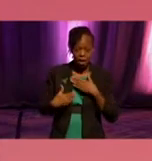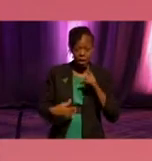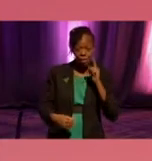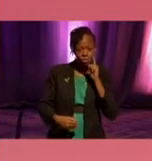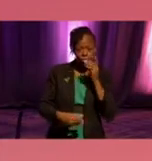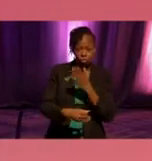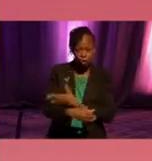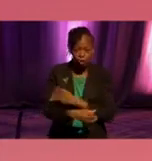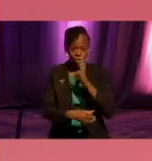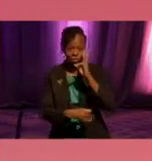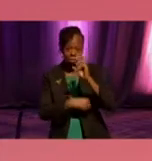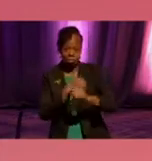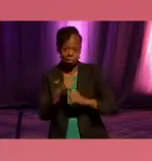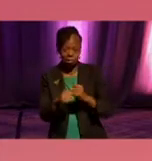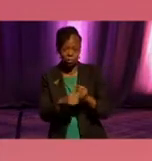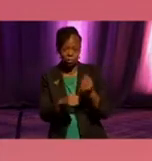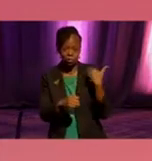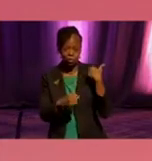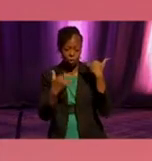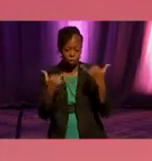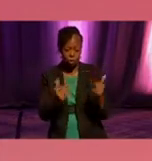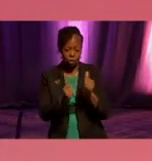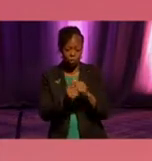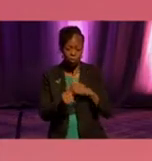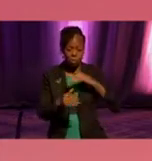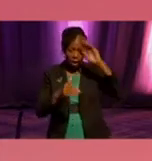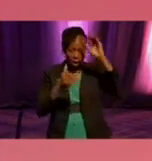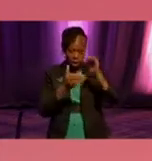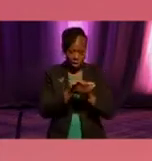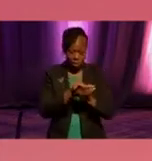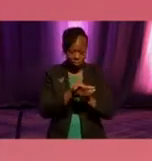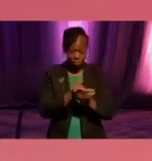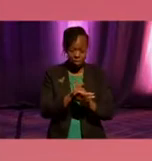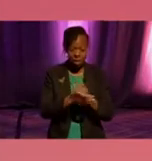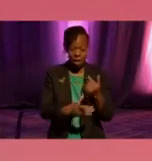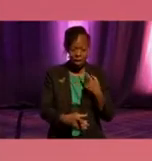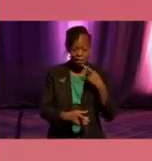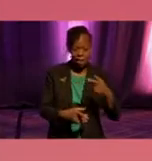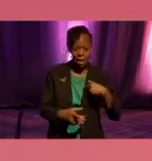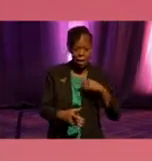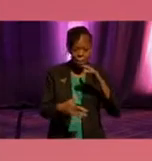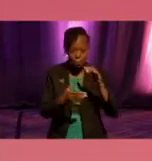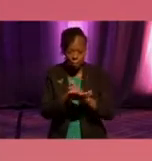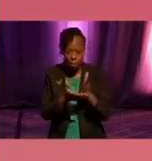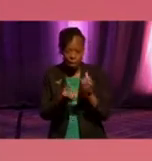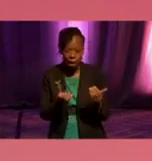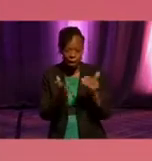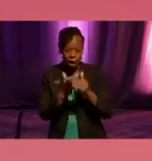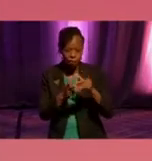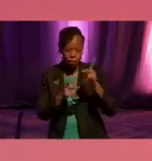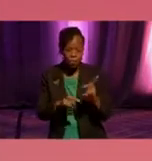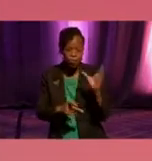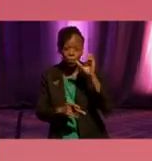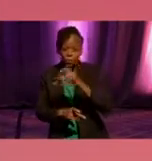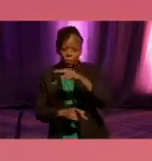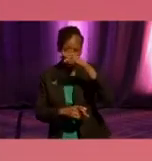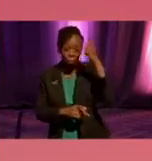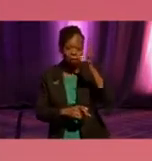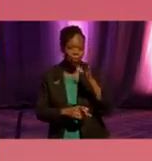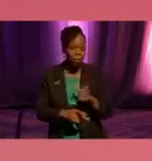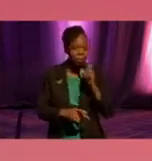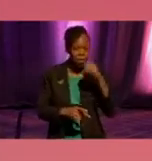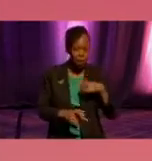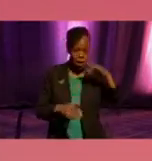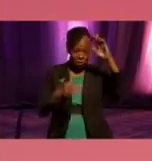ago now with my husband. I mentioned that I'm married because a lot of times people assume the black women don't have husbands.